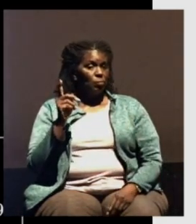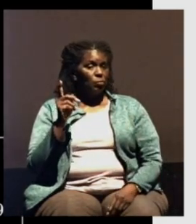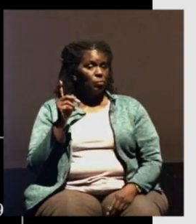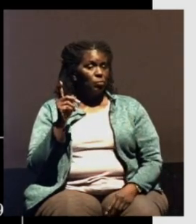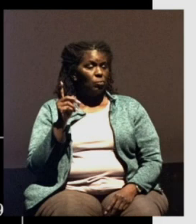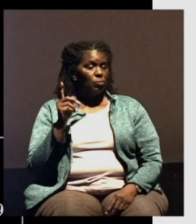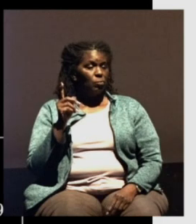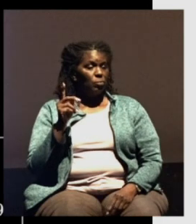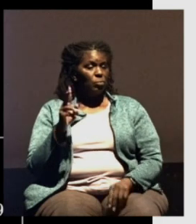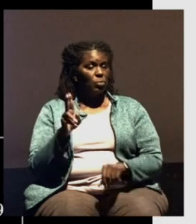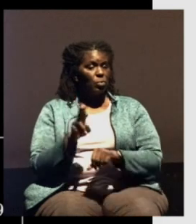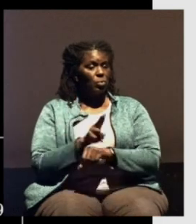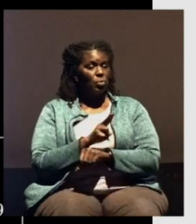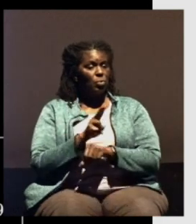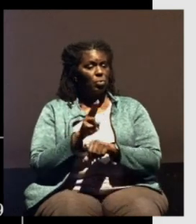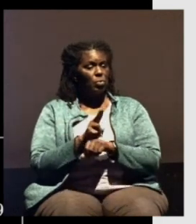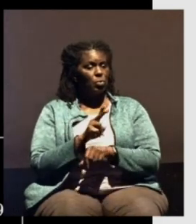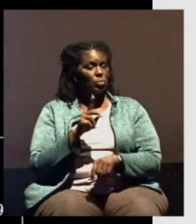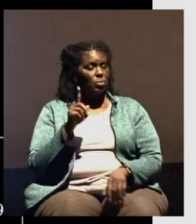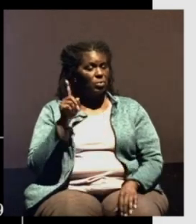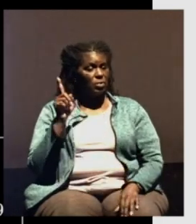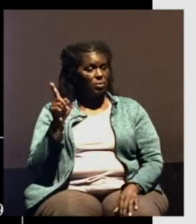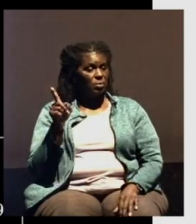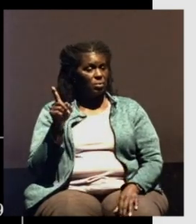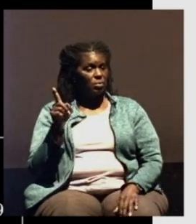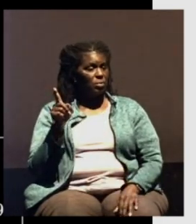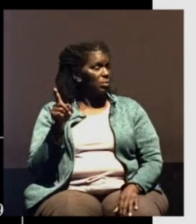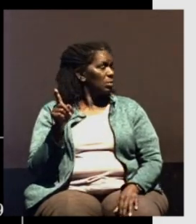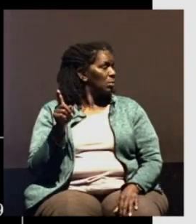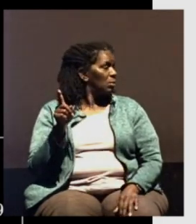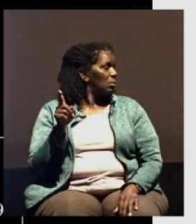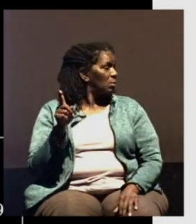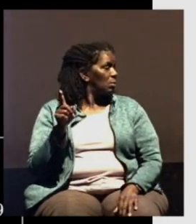he used Wordle as an excuse to